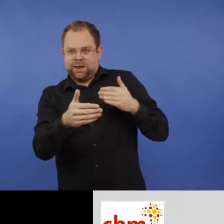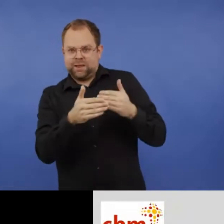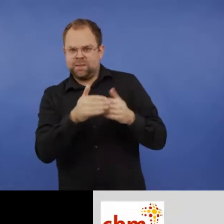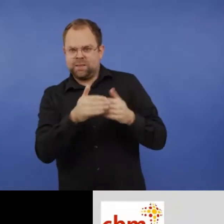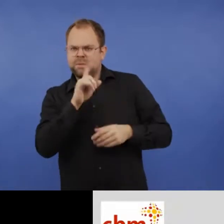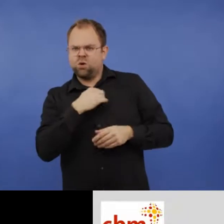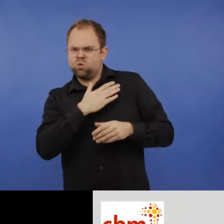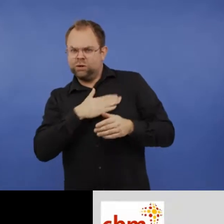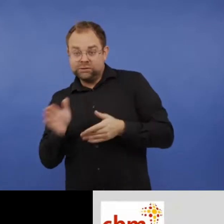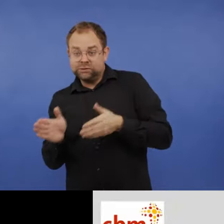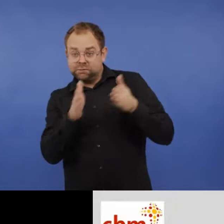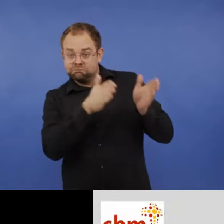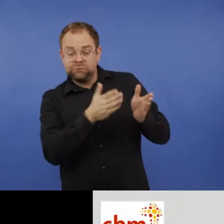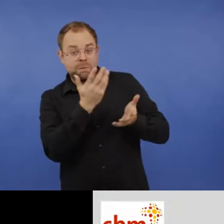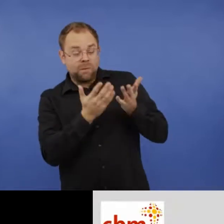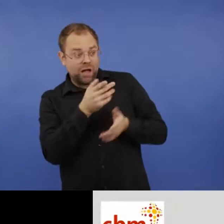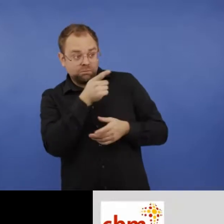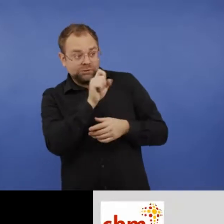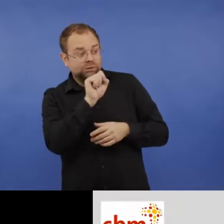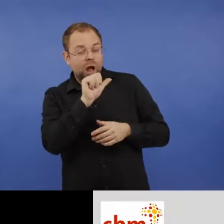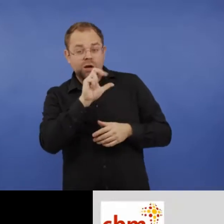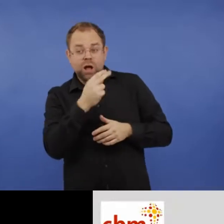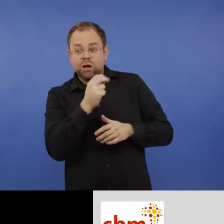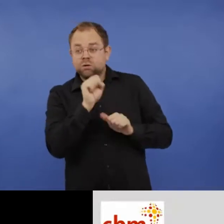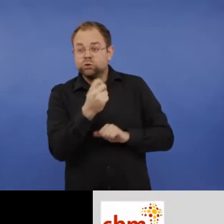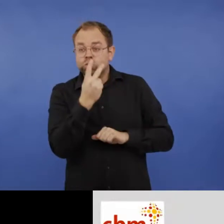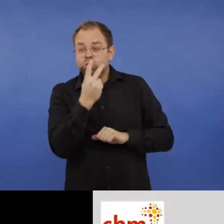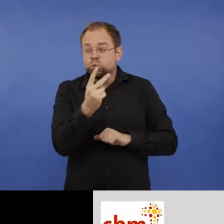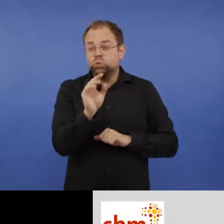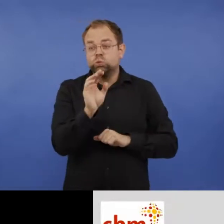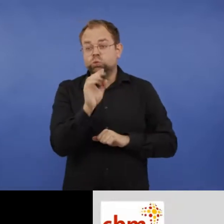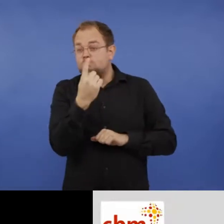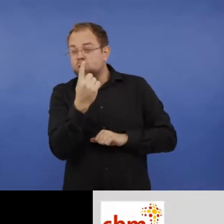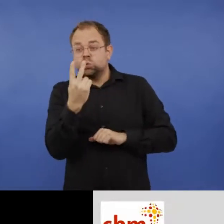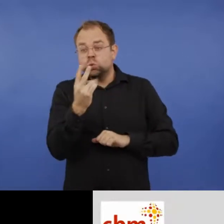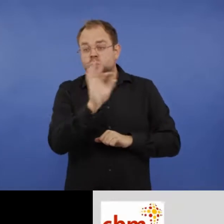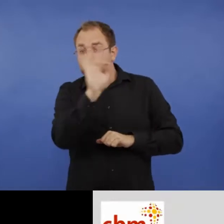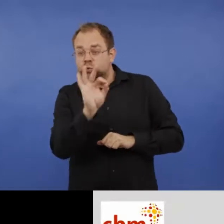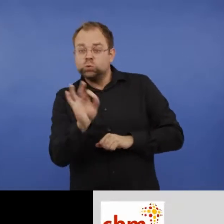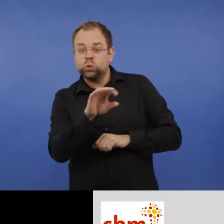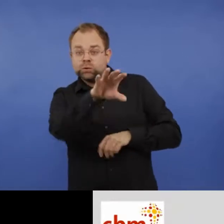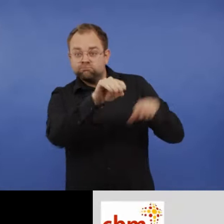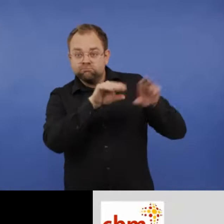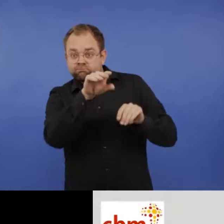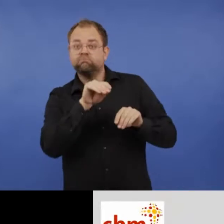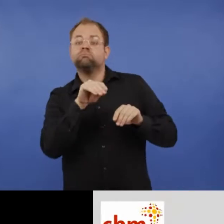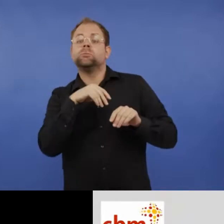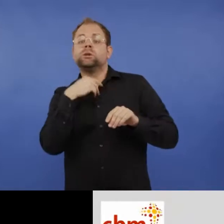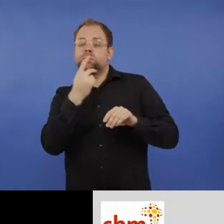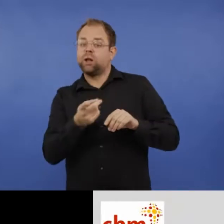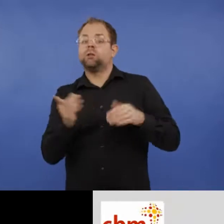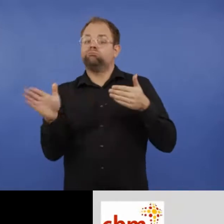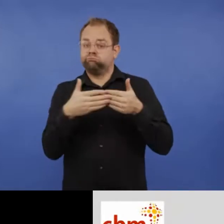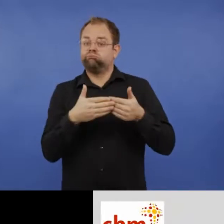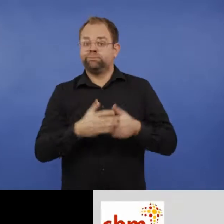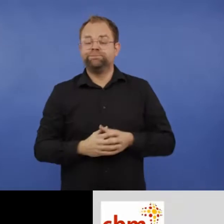here for some questions. We are about 6 minutes away from our time up. There is a question from